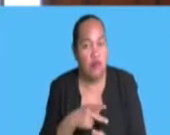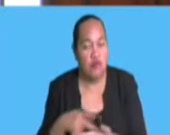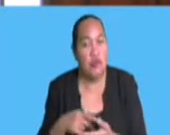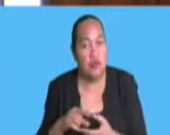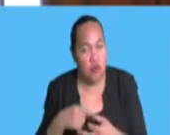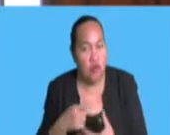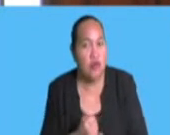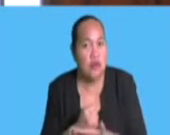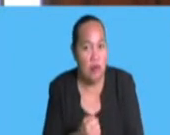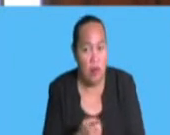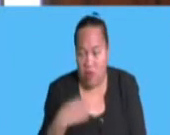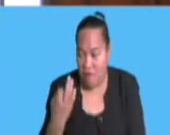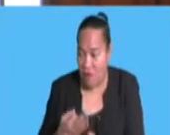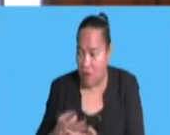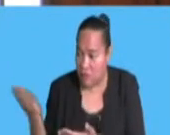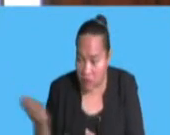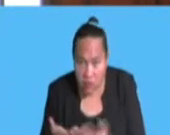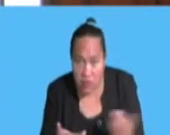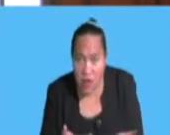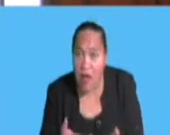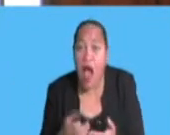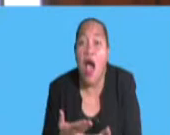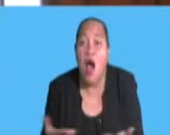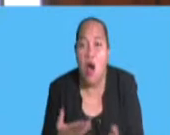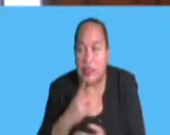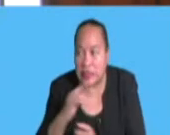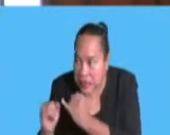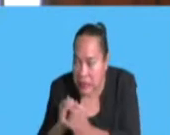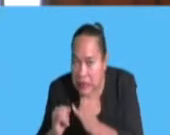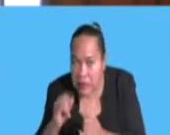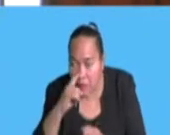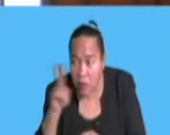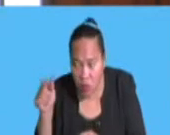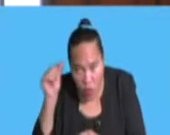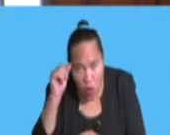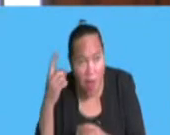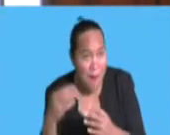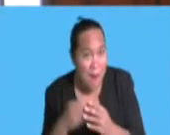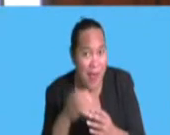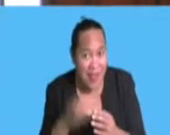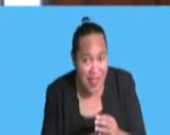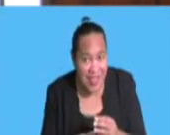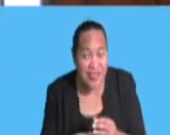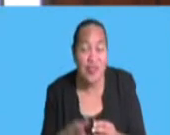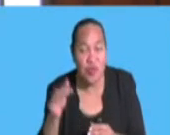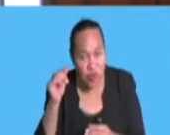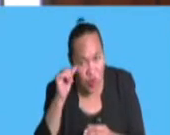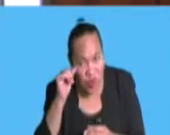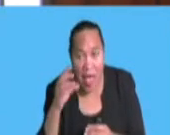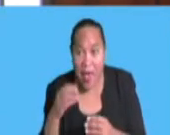these facts can simply be gathered by talking to people, which I have, who are in the know, including bankers, off the record,